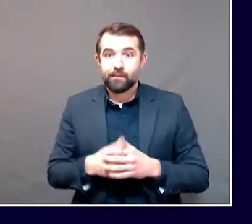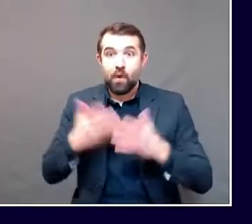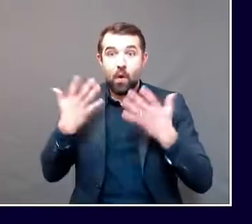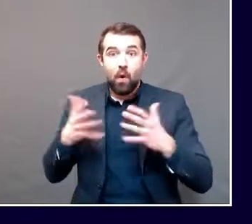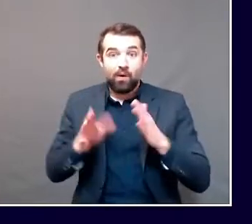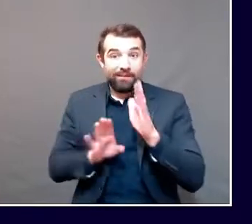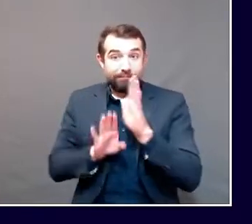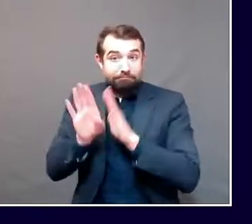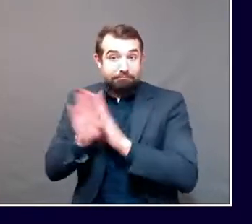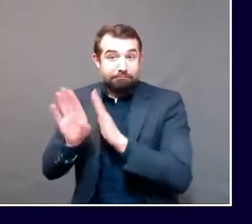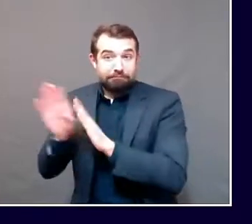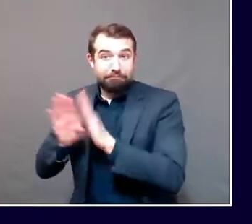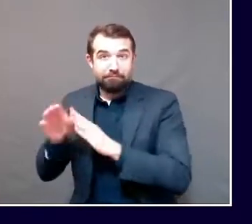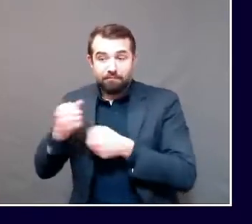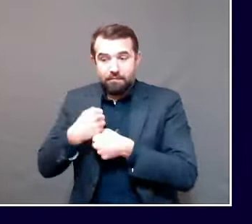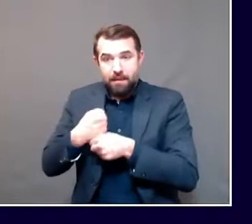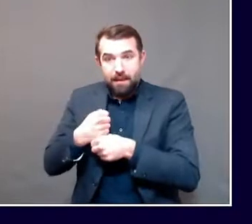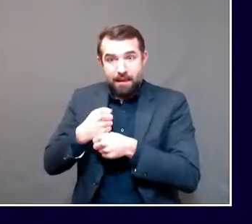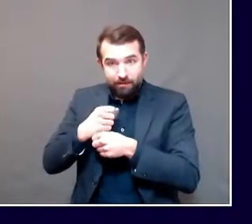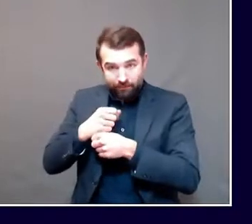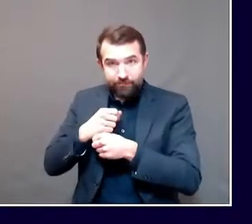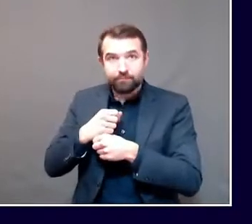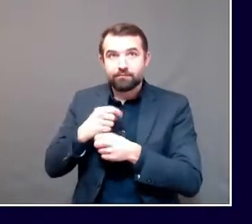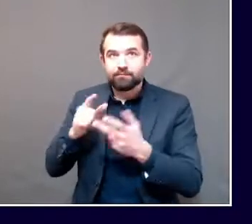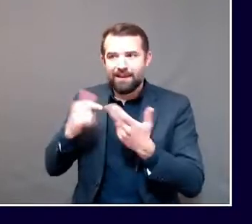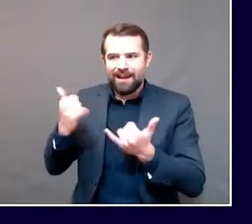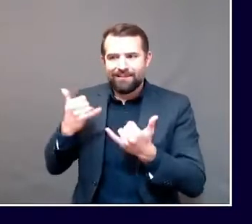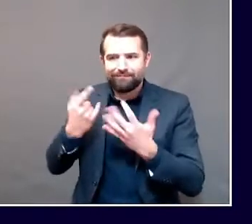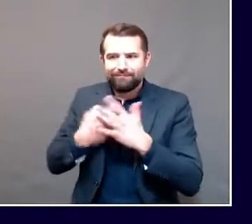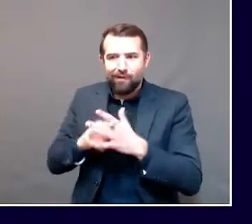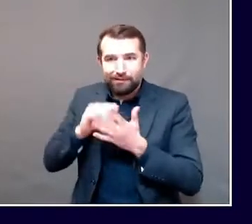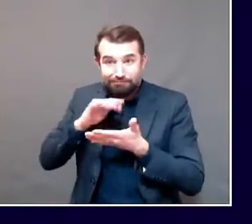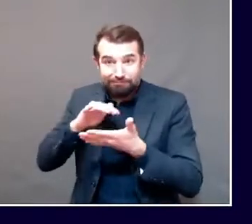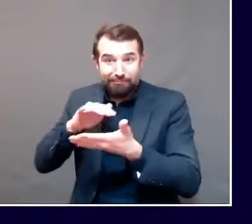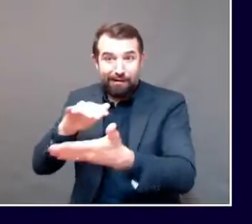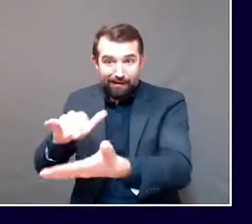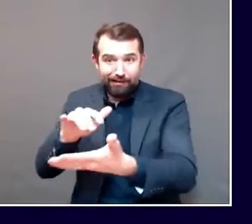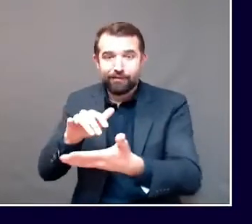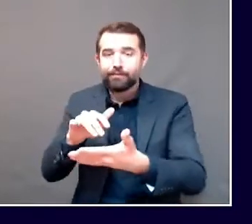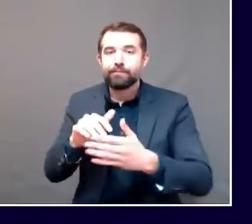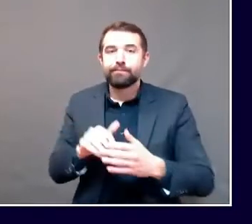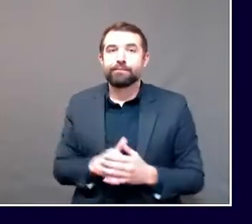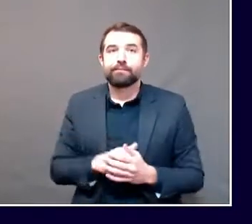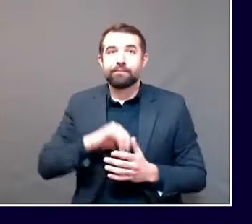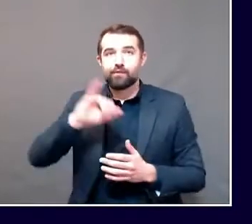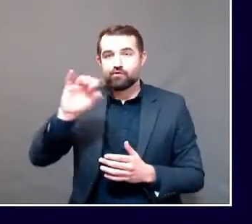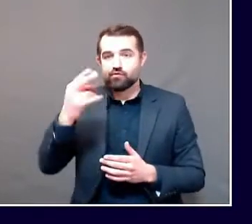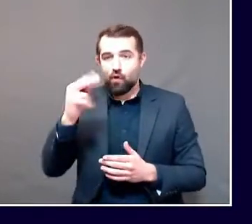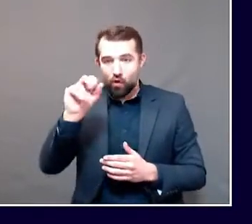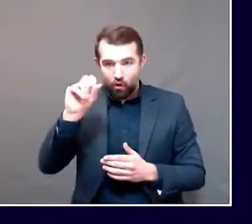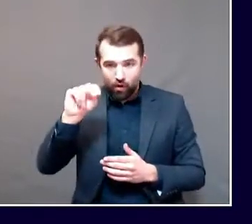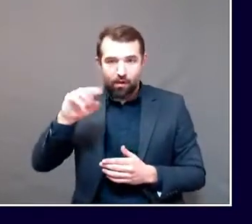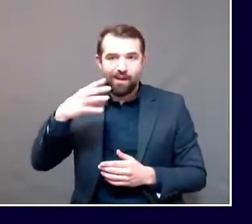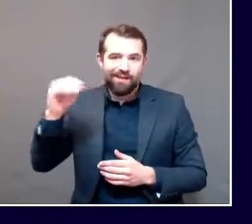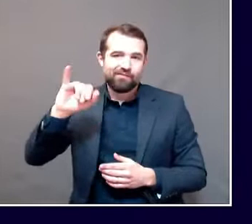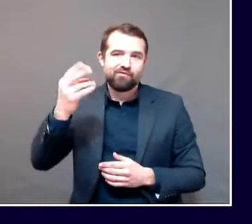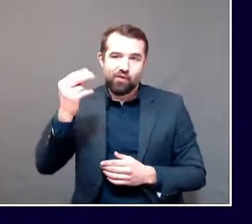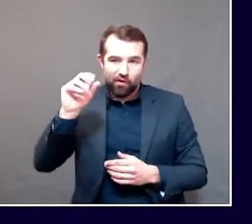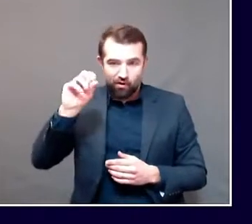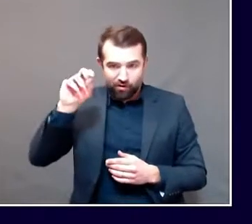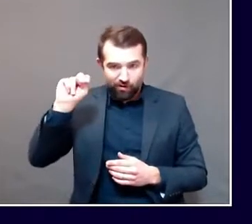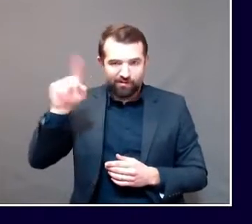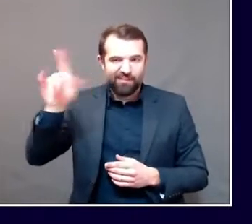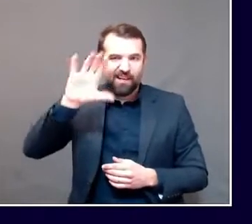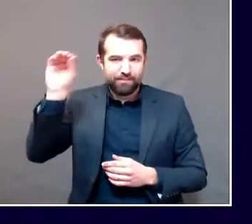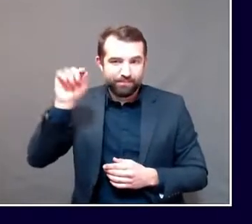in joint partnership by Johnson & Johnson and their partner Janssen, a biopharmaceutical company. Right now, those